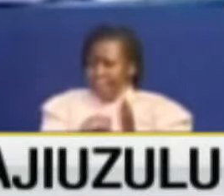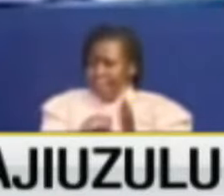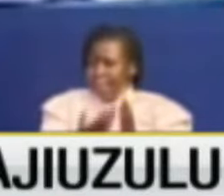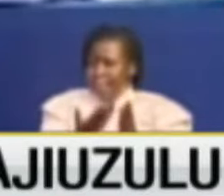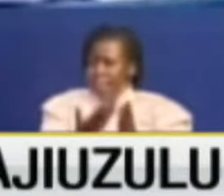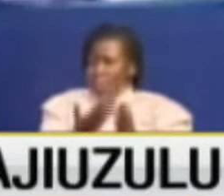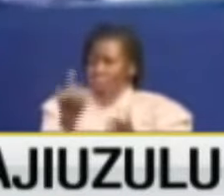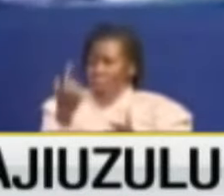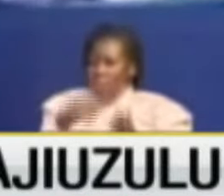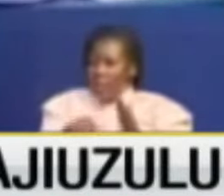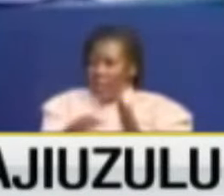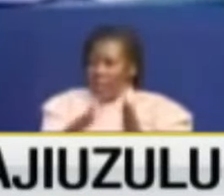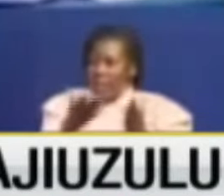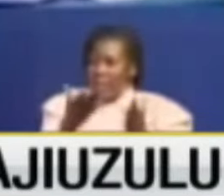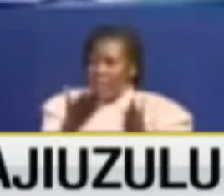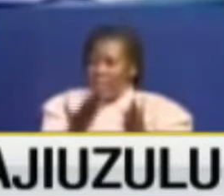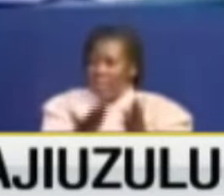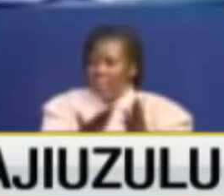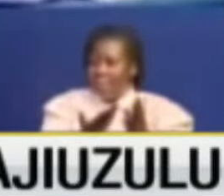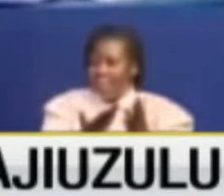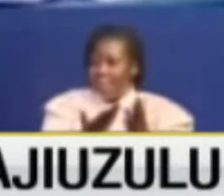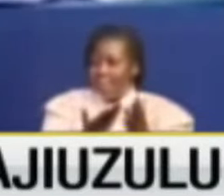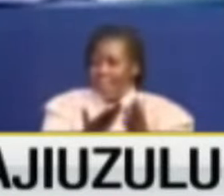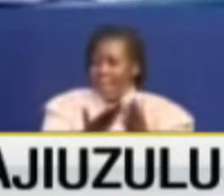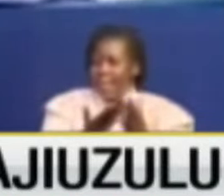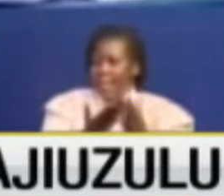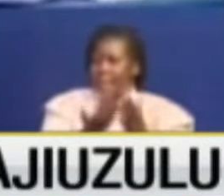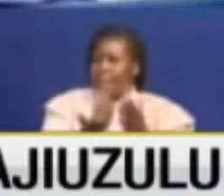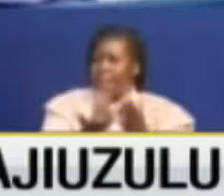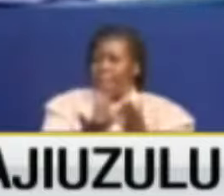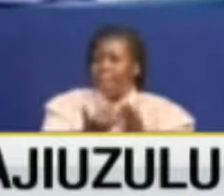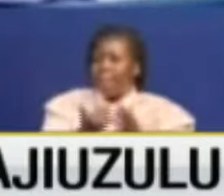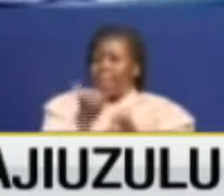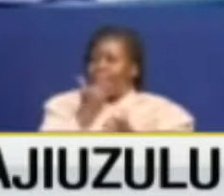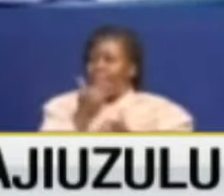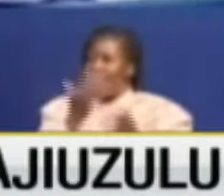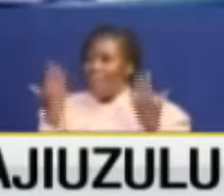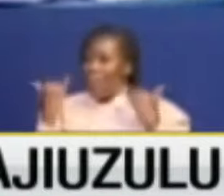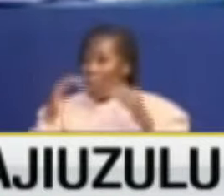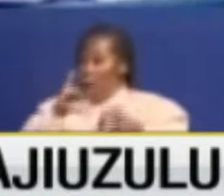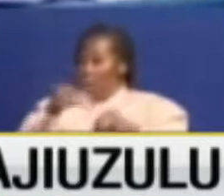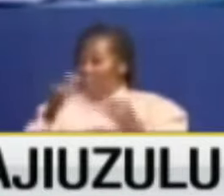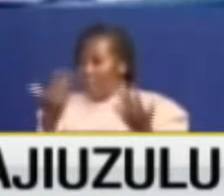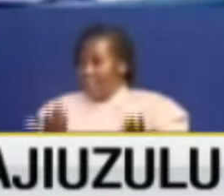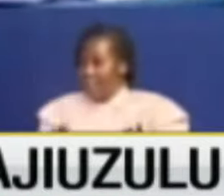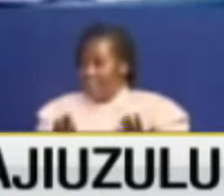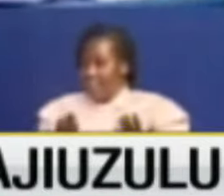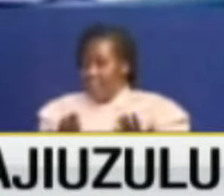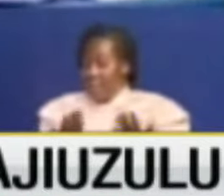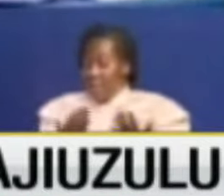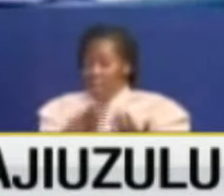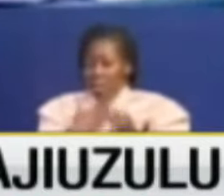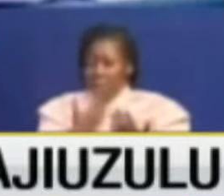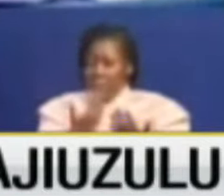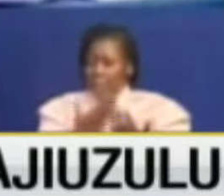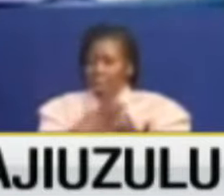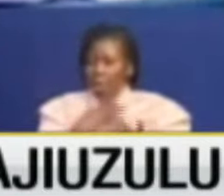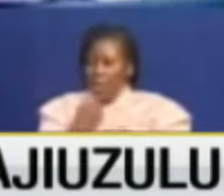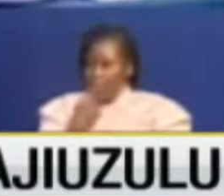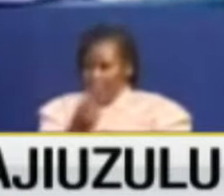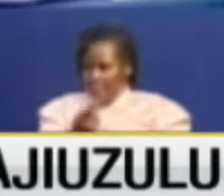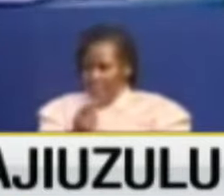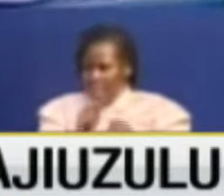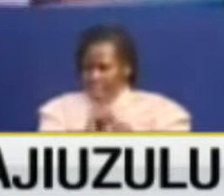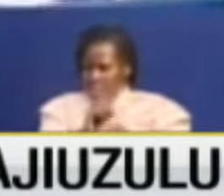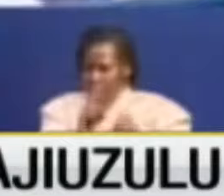County? Mr. Speaker, sir, distinguished senators, I make an argument that this question